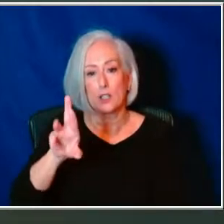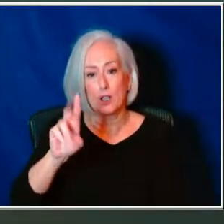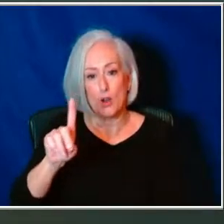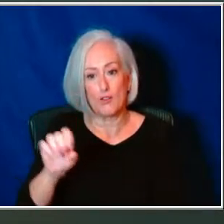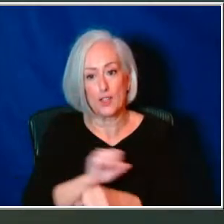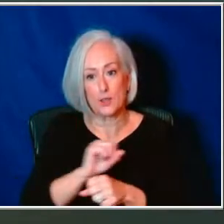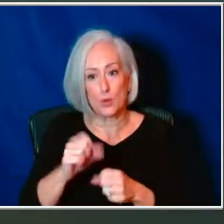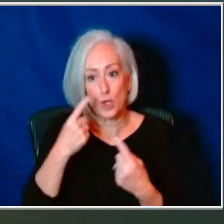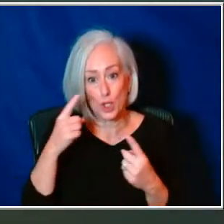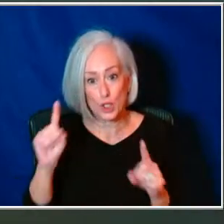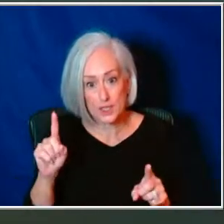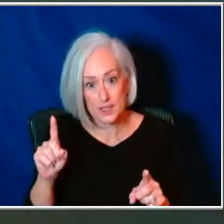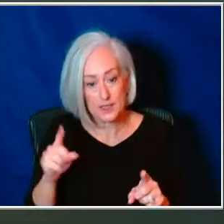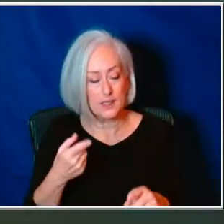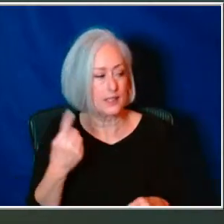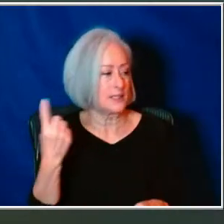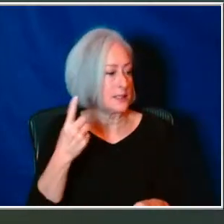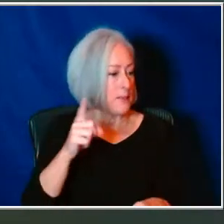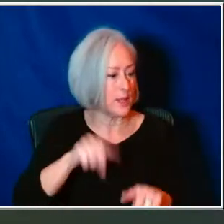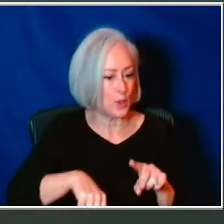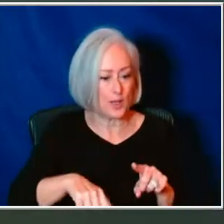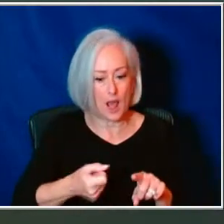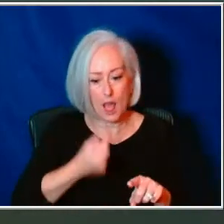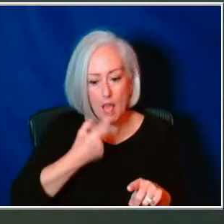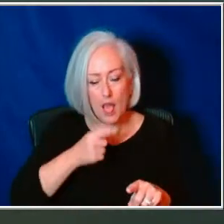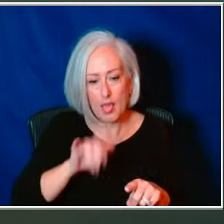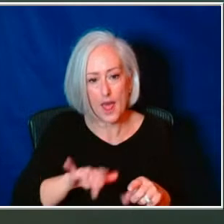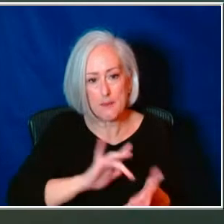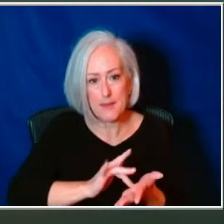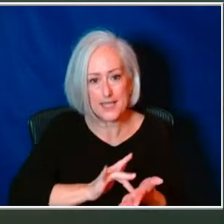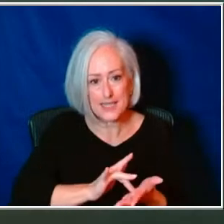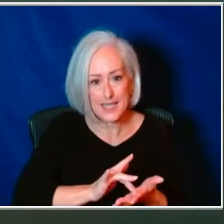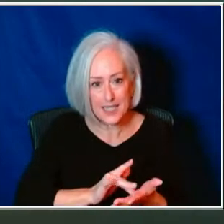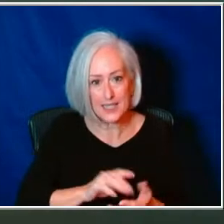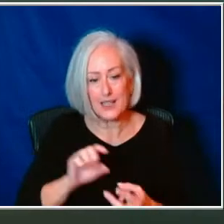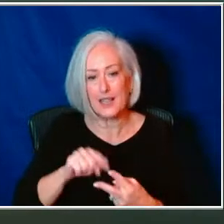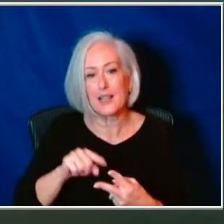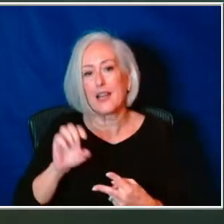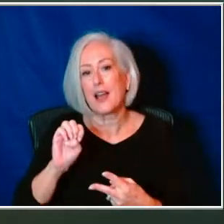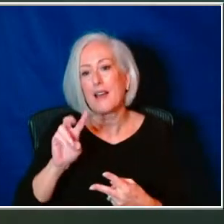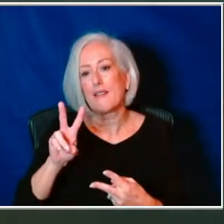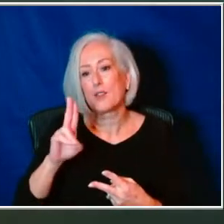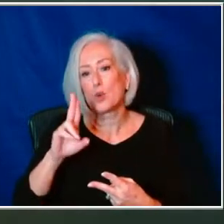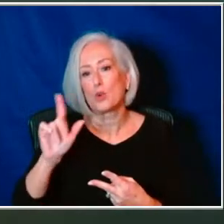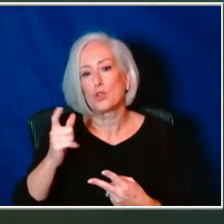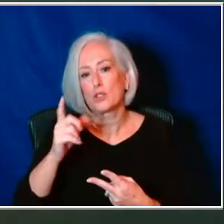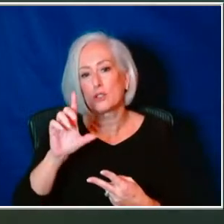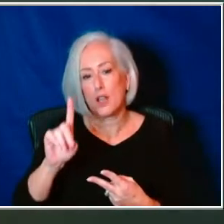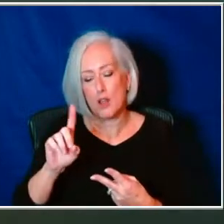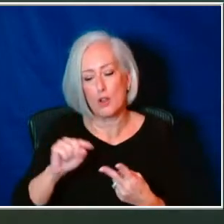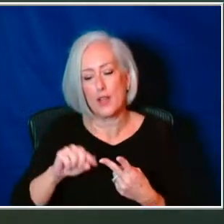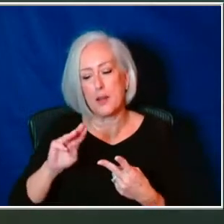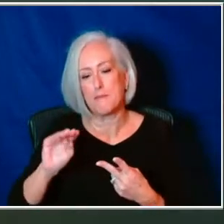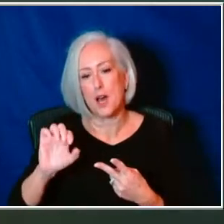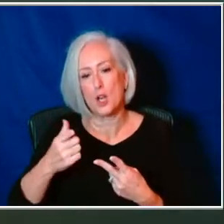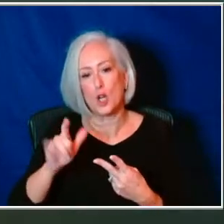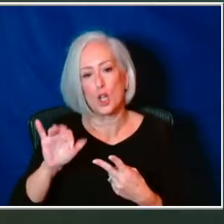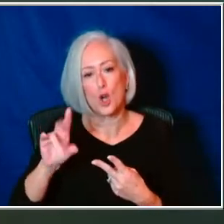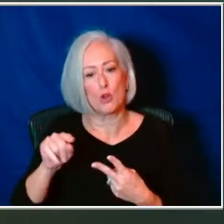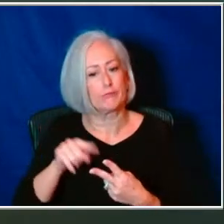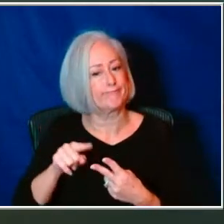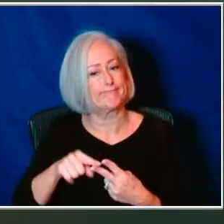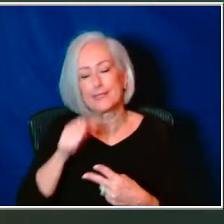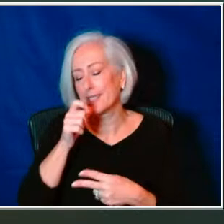Paxlovid, monoclonal and Evusheld aren't really available until there are new formulations more directed to BA1 and BQ1 and BQ1.1.